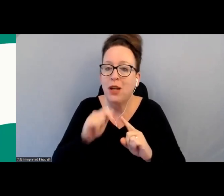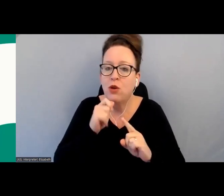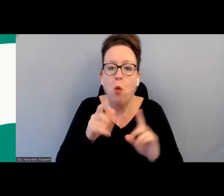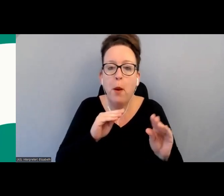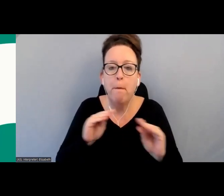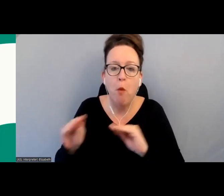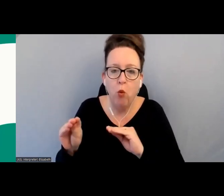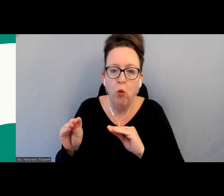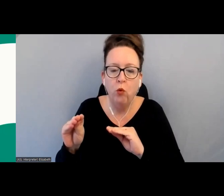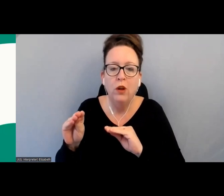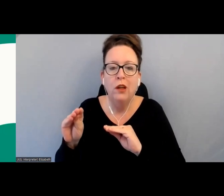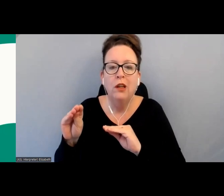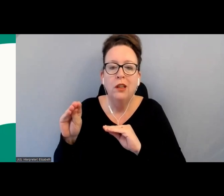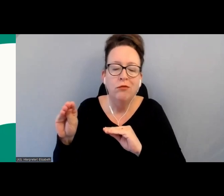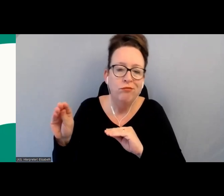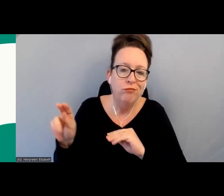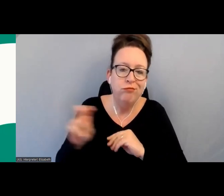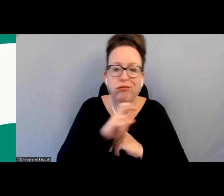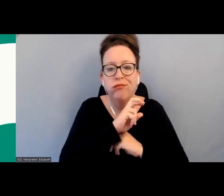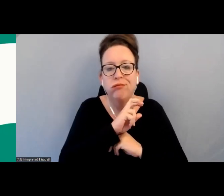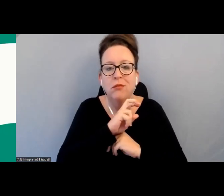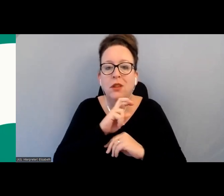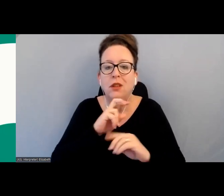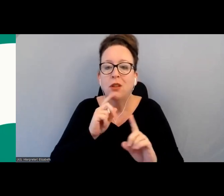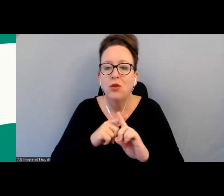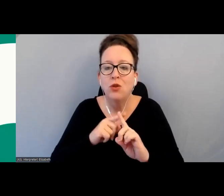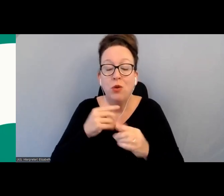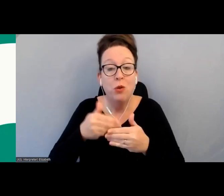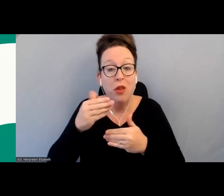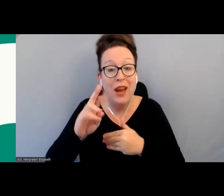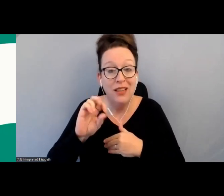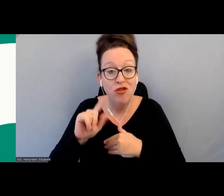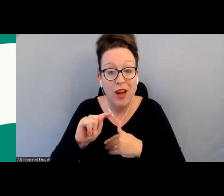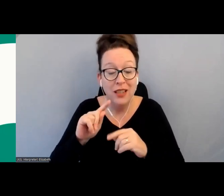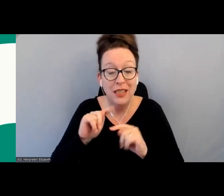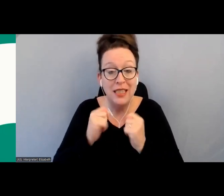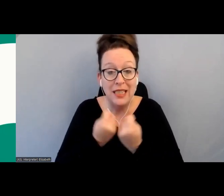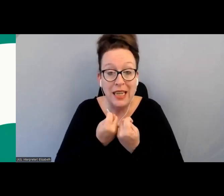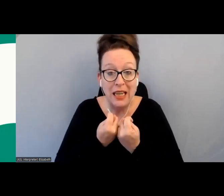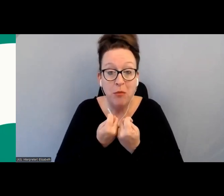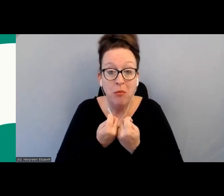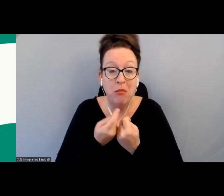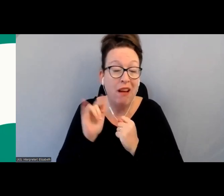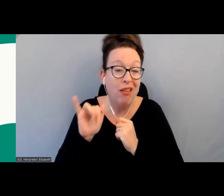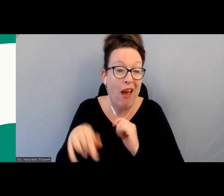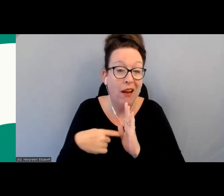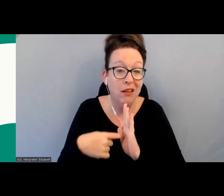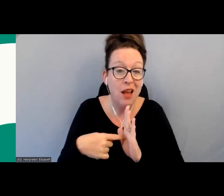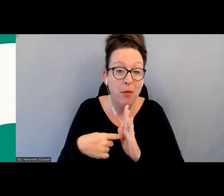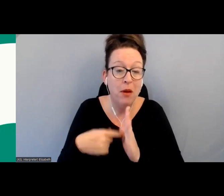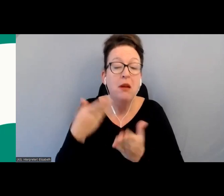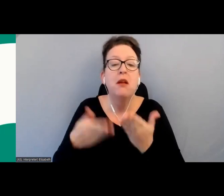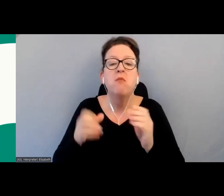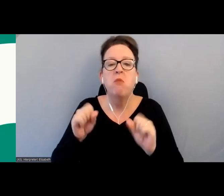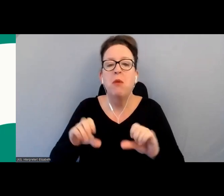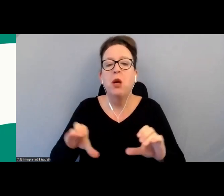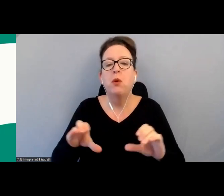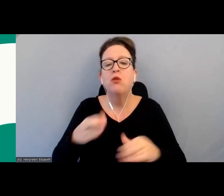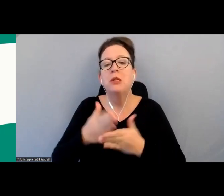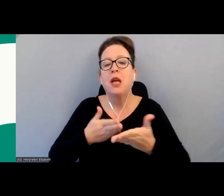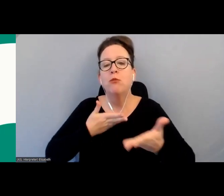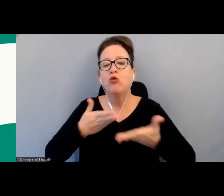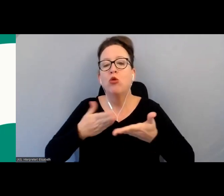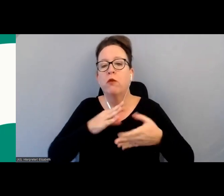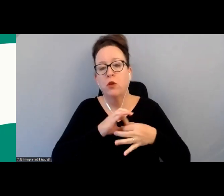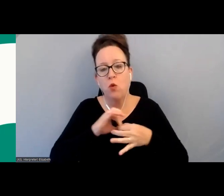move into fully into the next gen team, et cetera. We might be able to do some service coordination